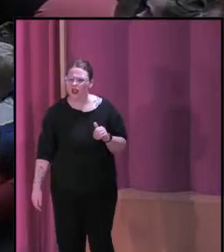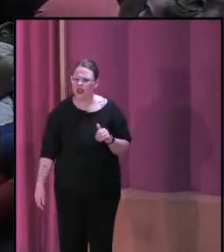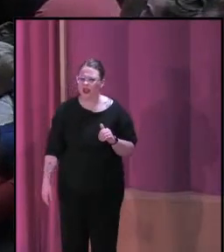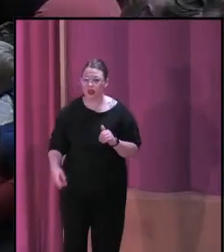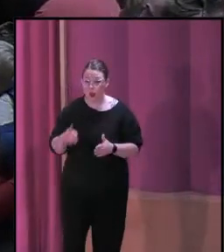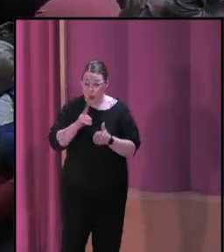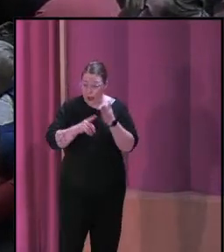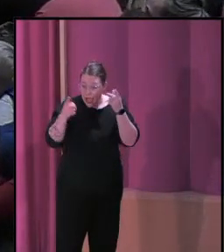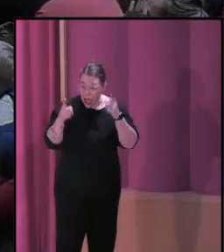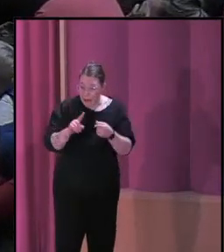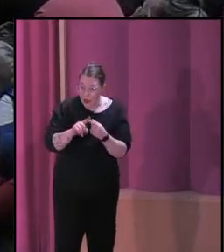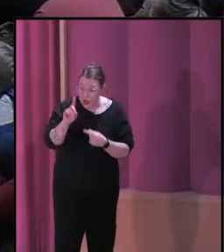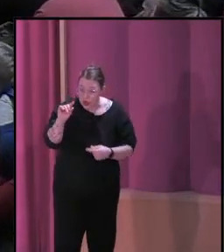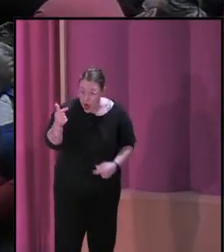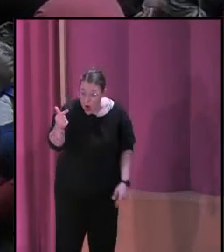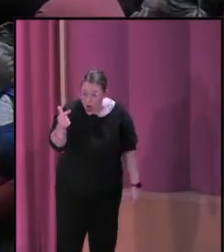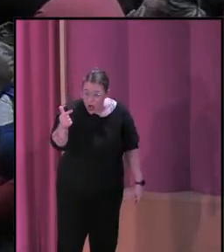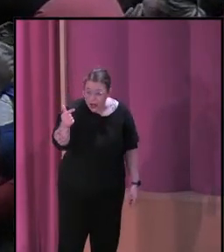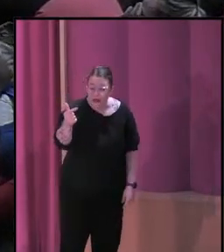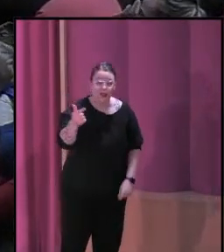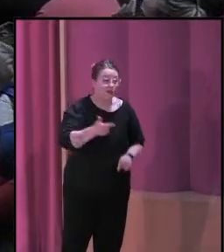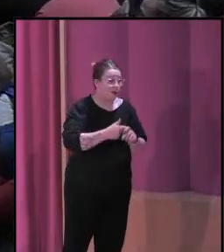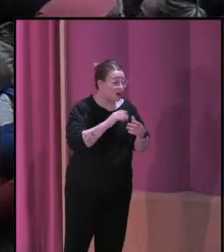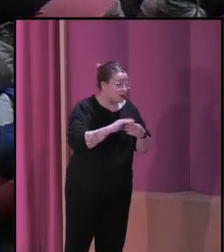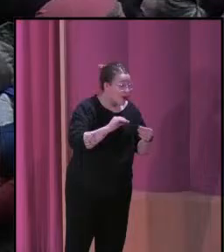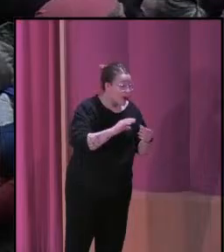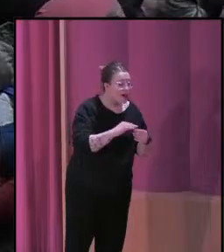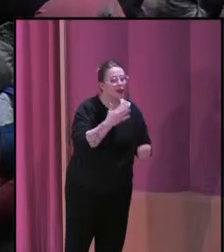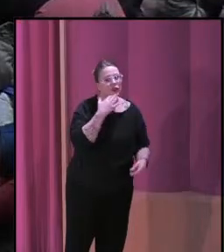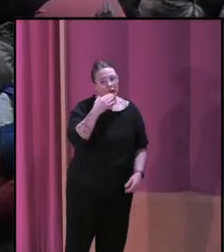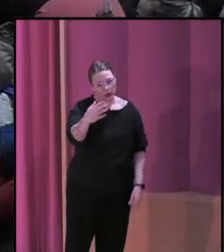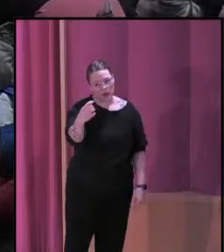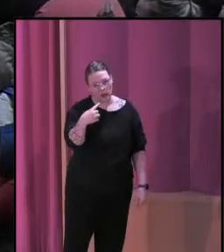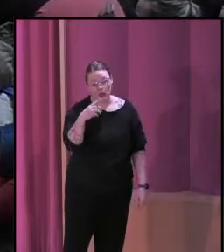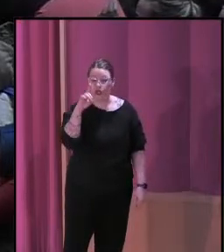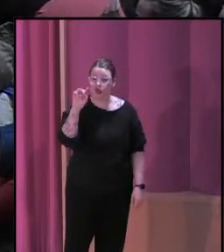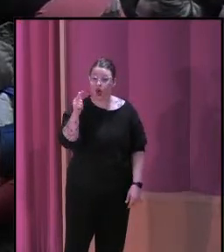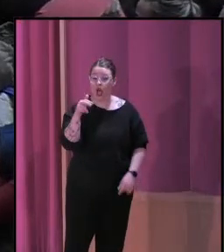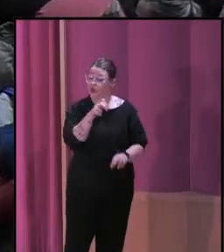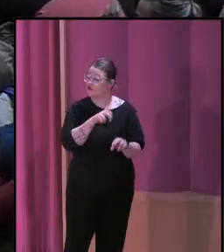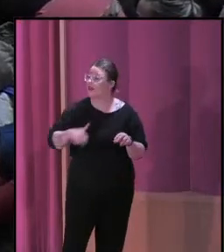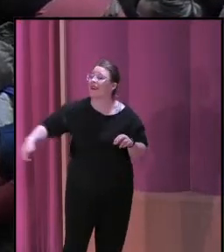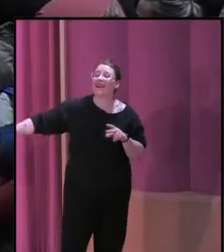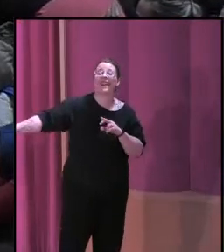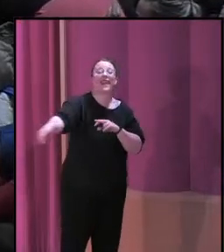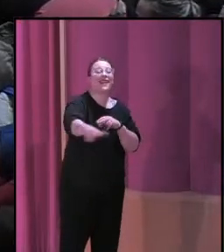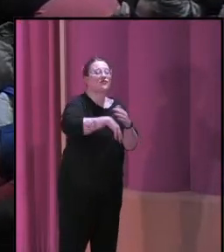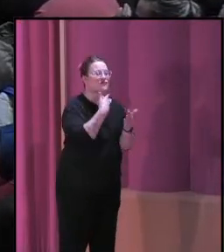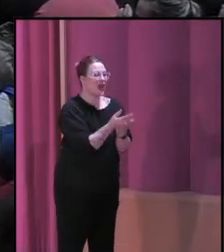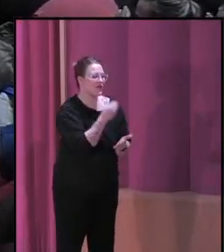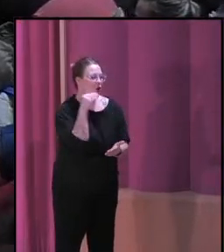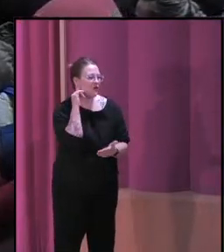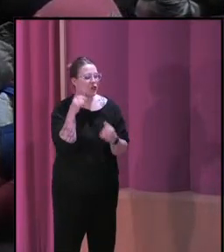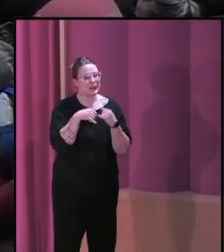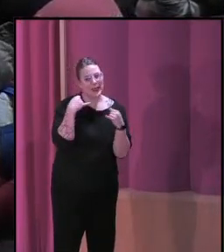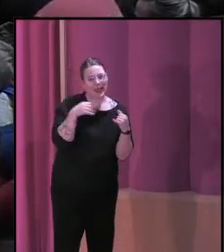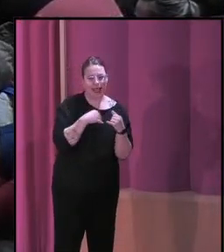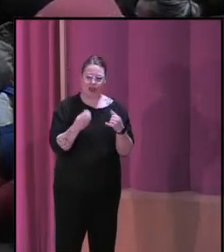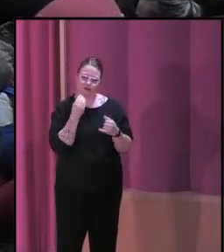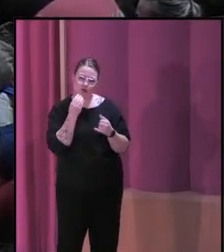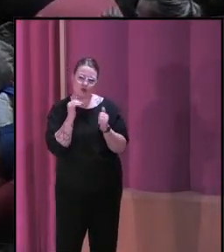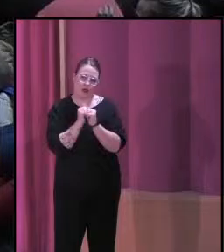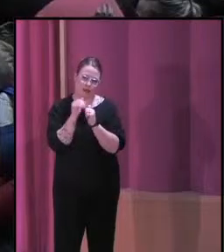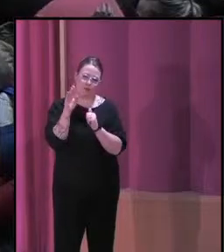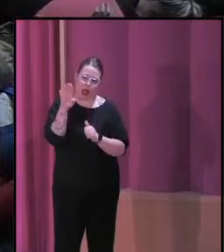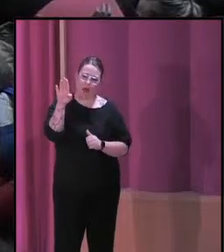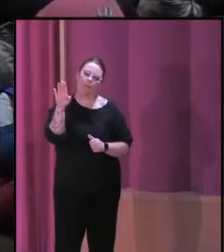What happened to the dog? That's a good question. The dog did a lap around the neighborhood, and he came home for a spaghetti and dog food dinner, so he was just fine. He